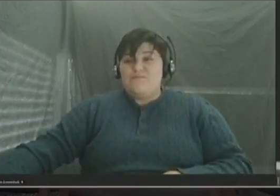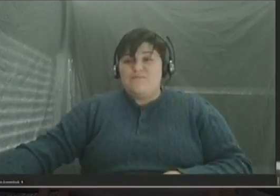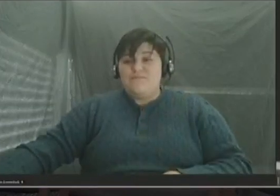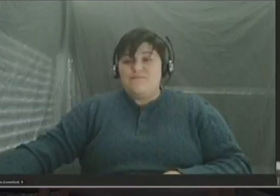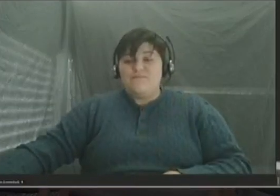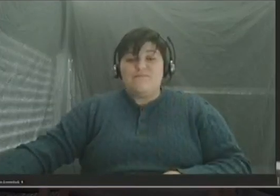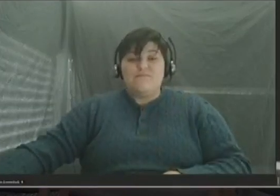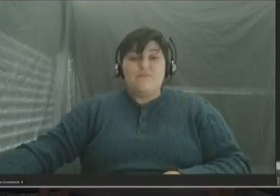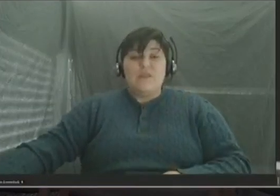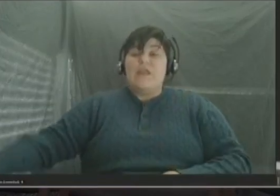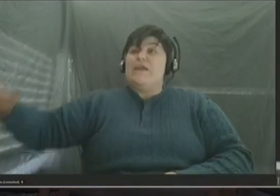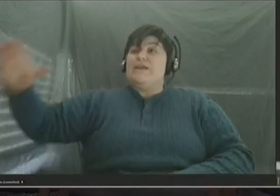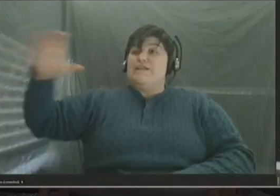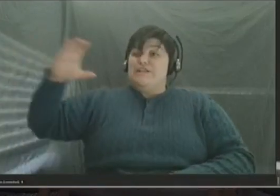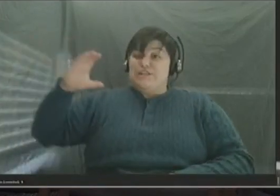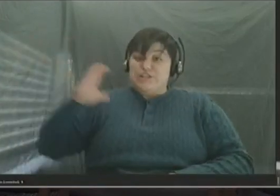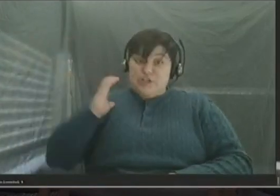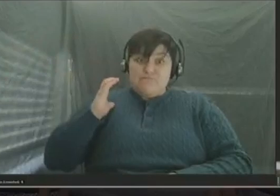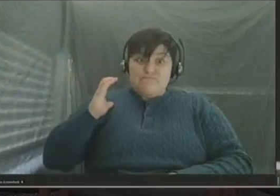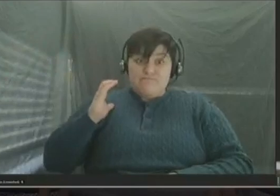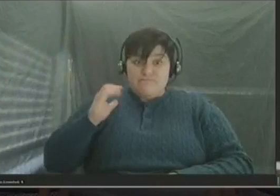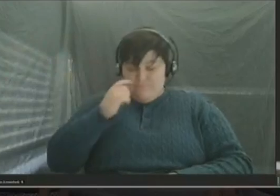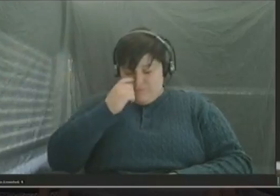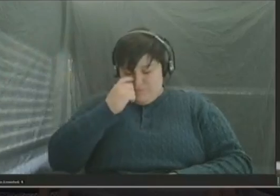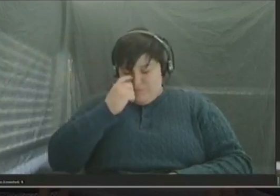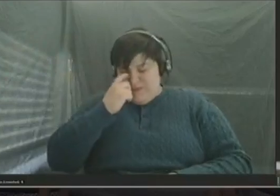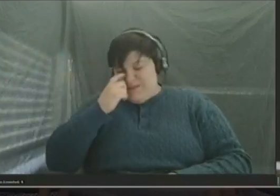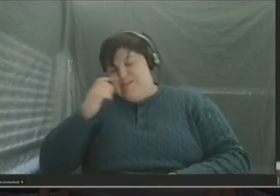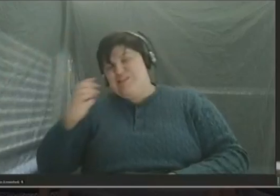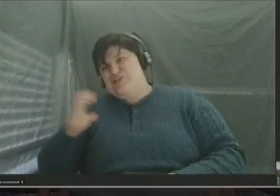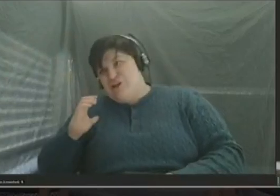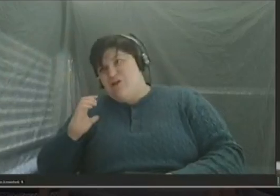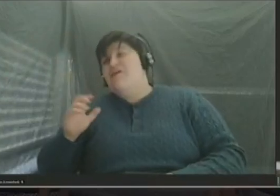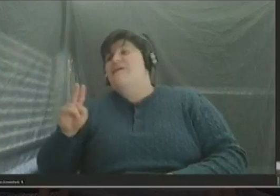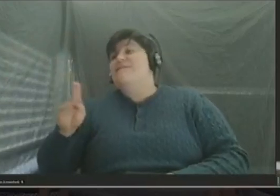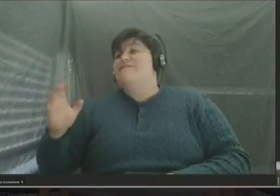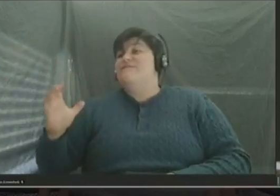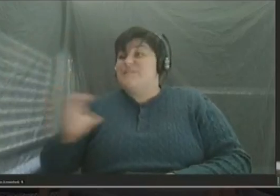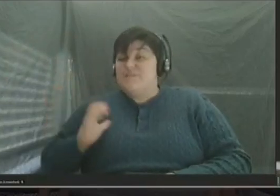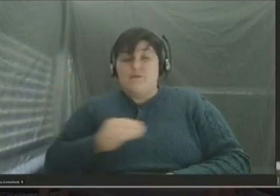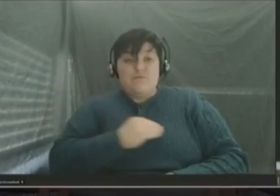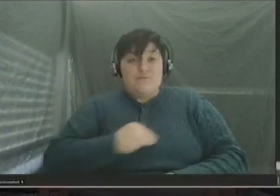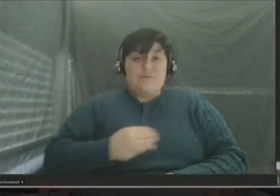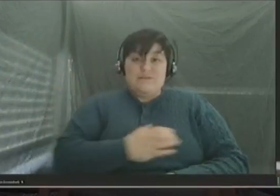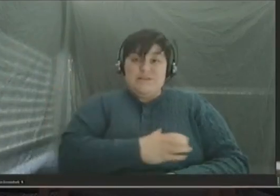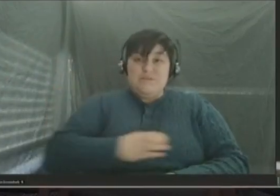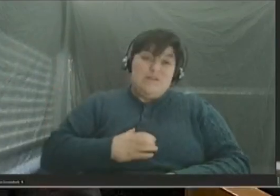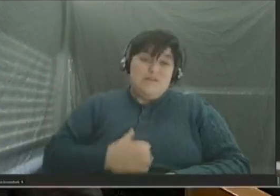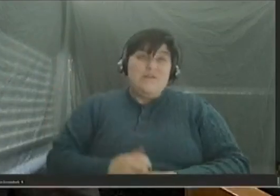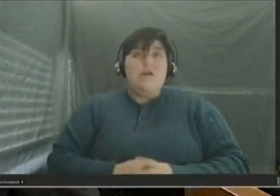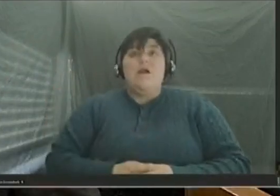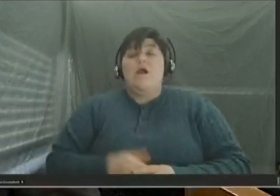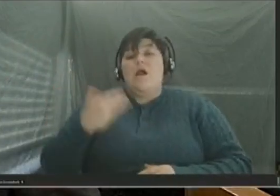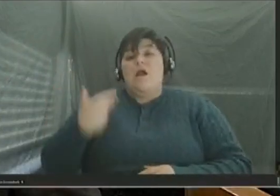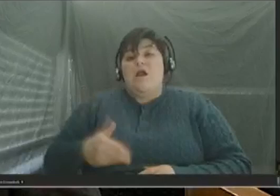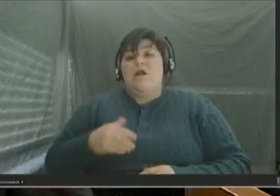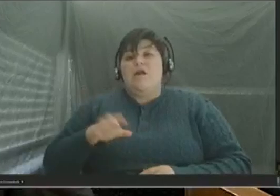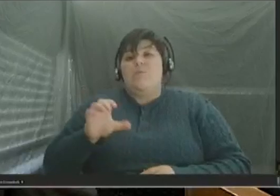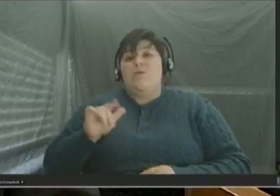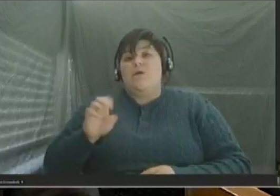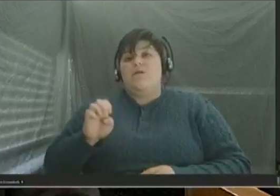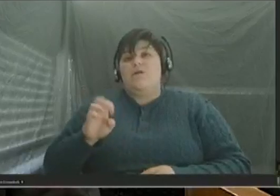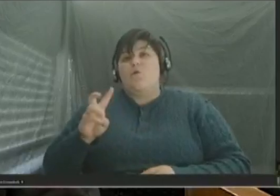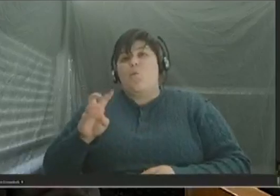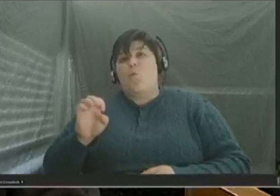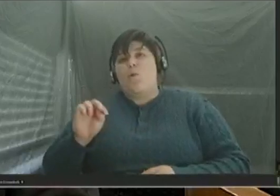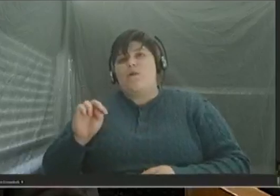Dear Chair, there we go. Dear Chair Manning, Vice Chair Thatcher, and members of the committee. My name is Collin Ledford, and I'm